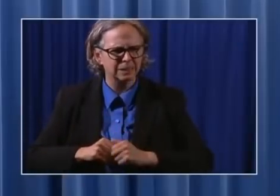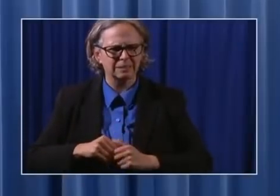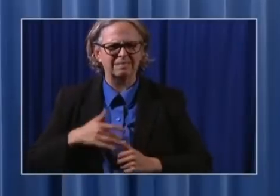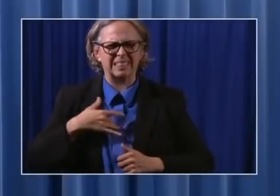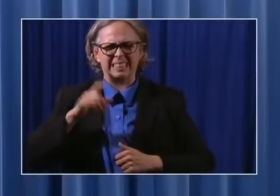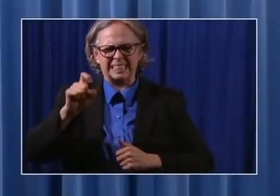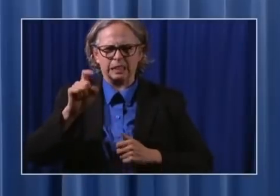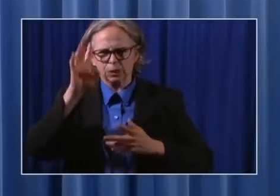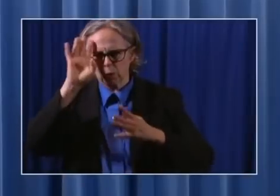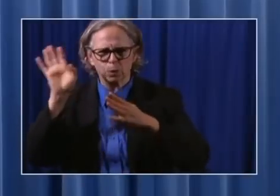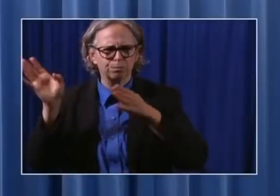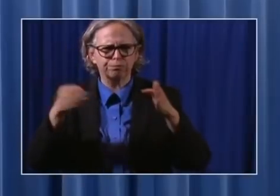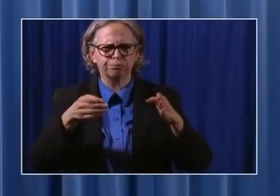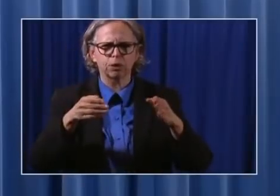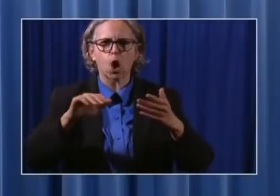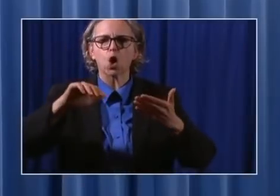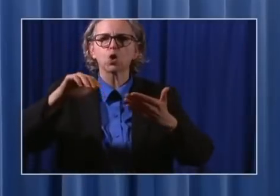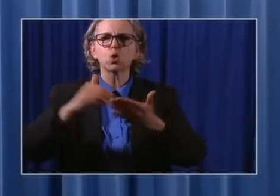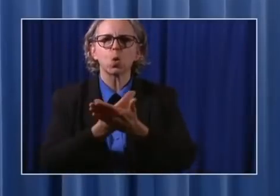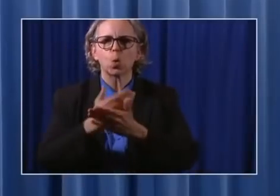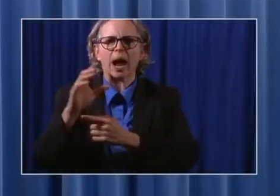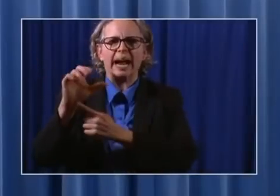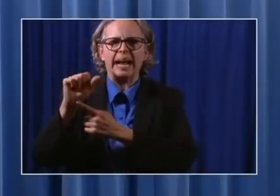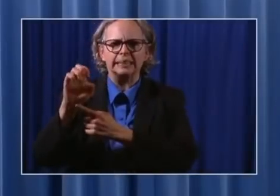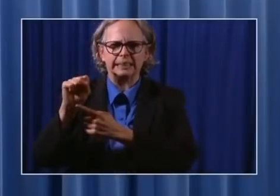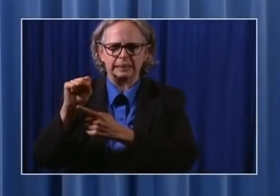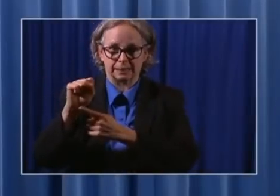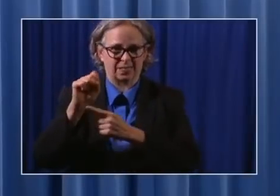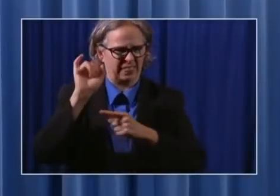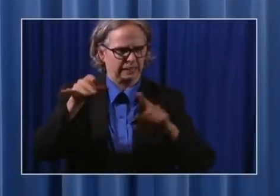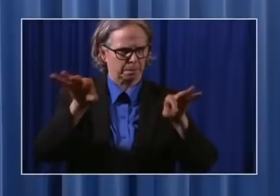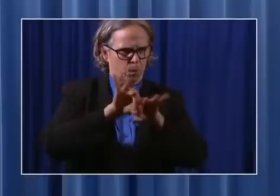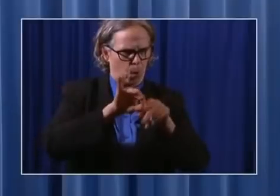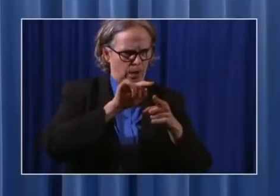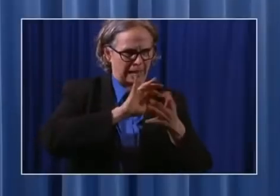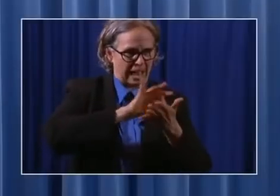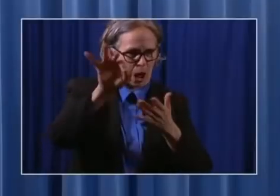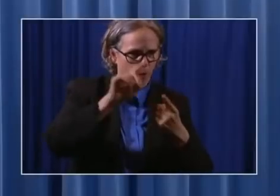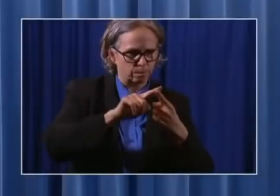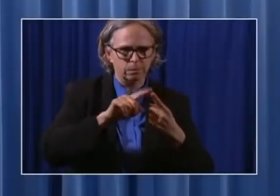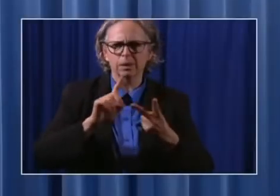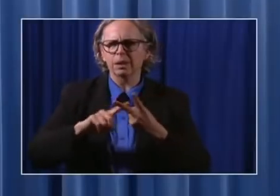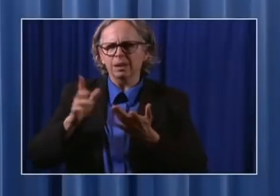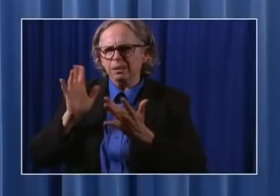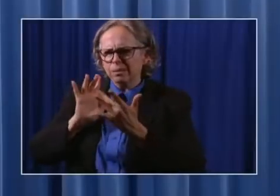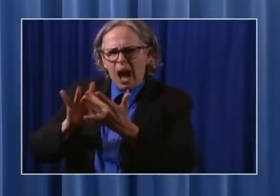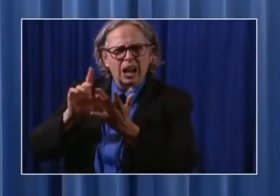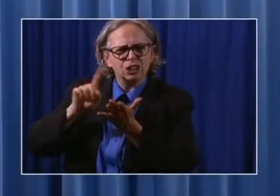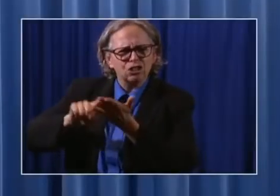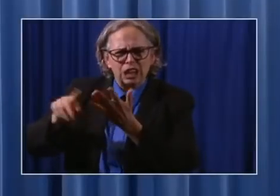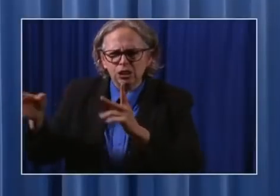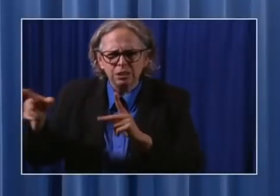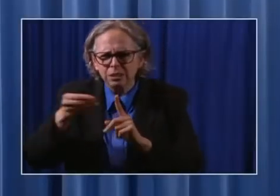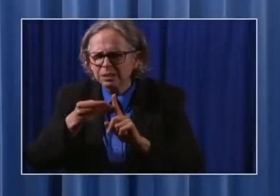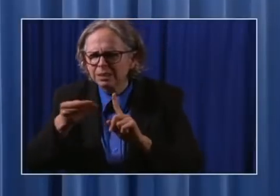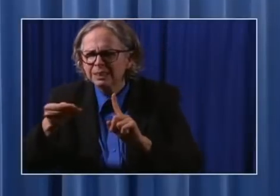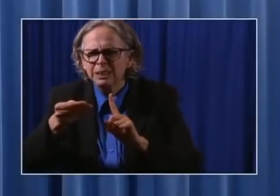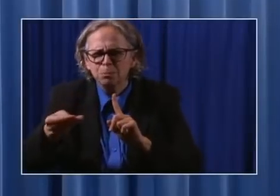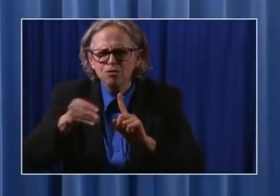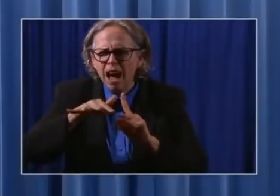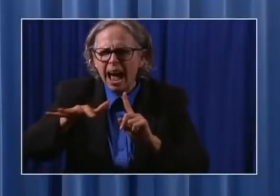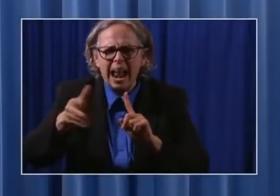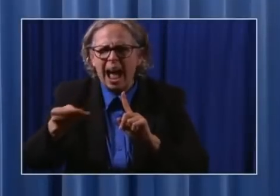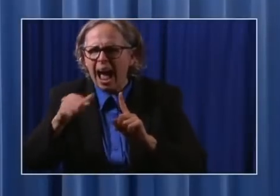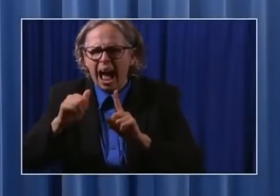getting? Do we have the ability to trace those? Go back to each of those individuals and try to cut